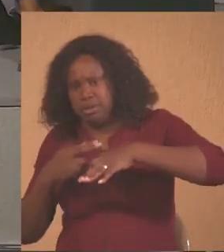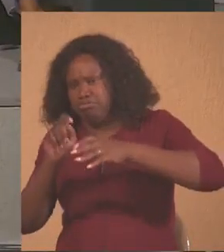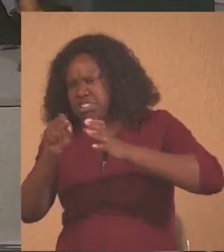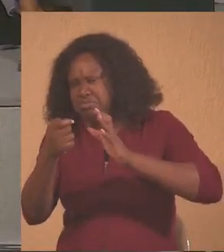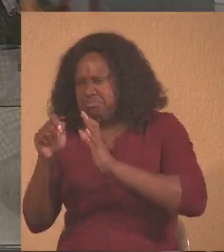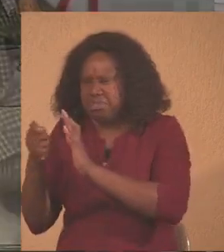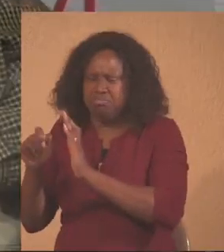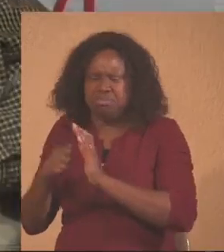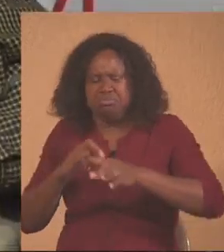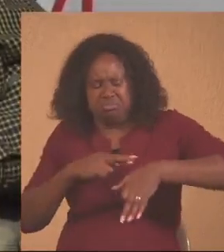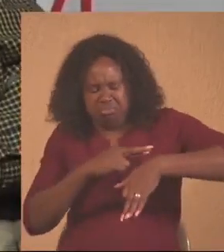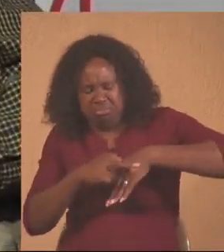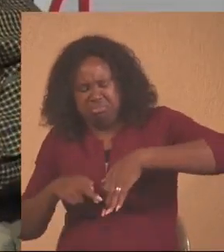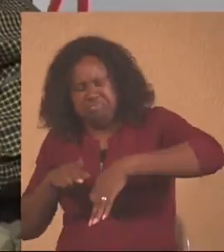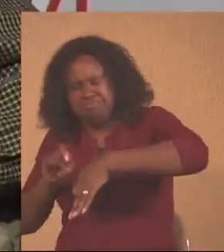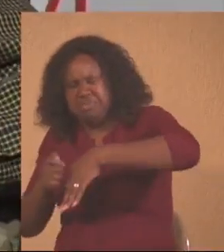In the last